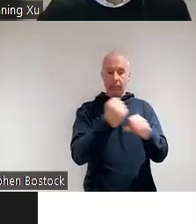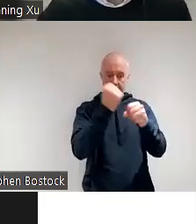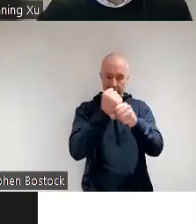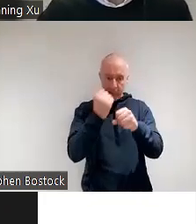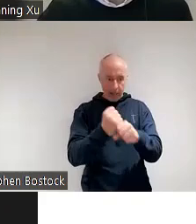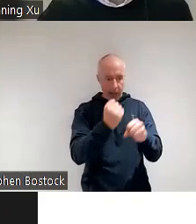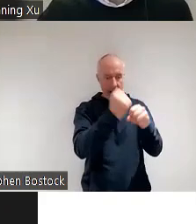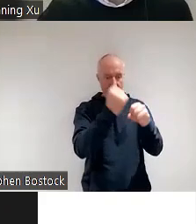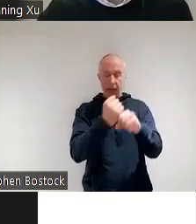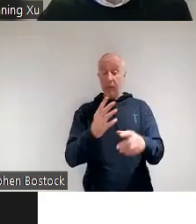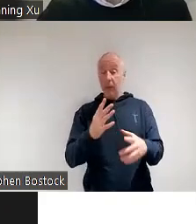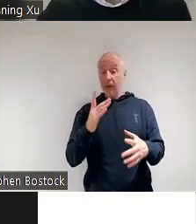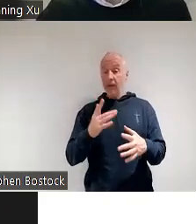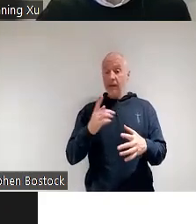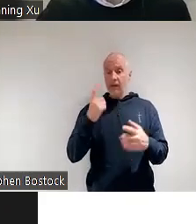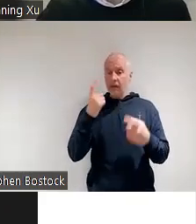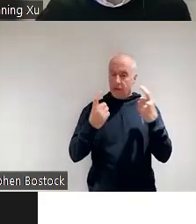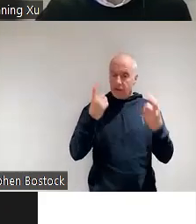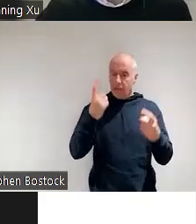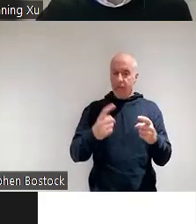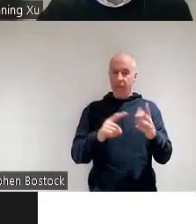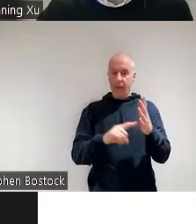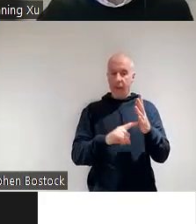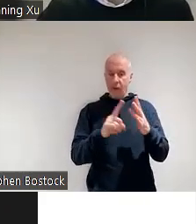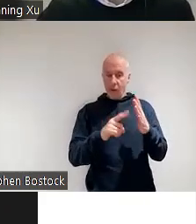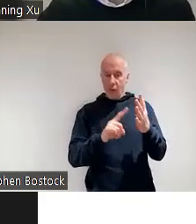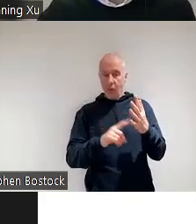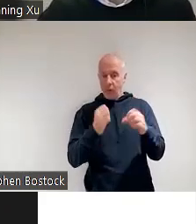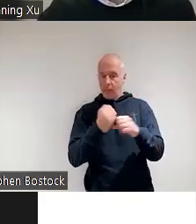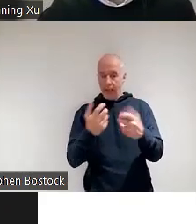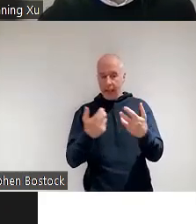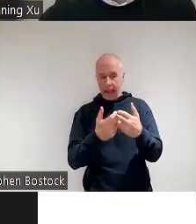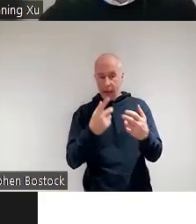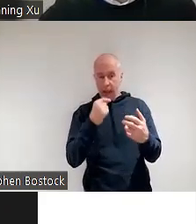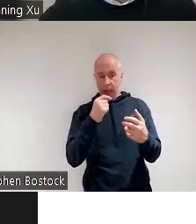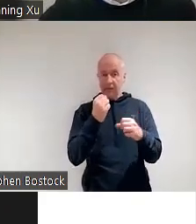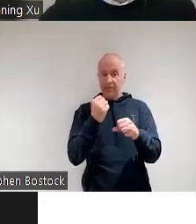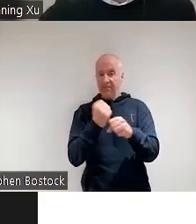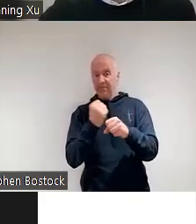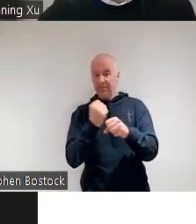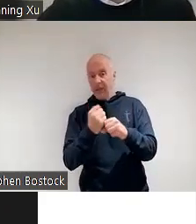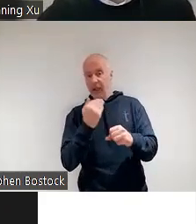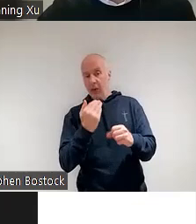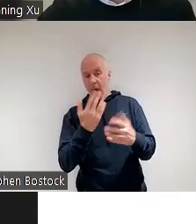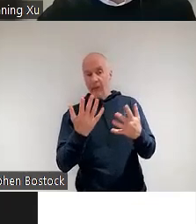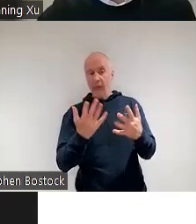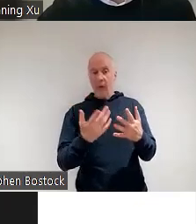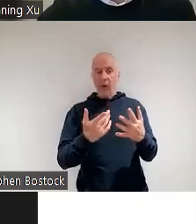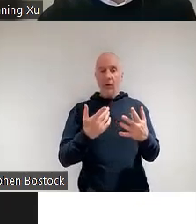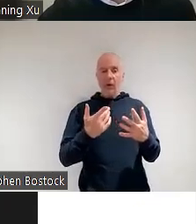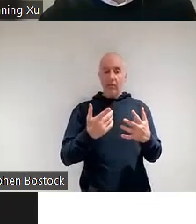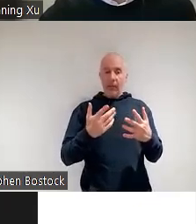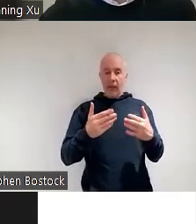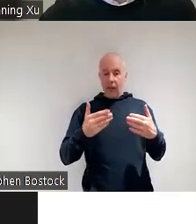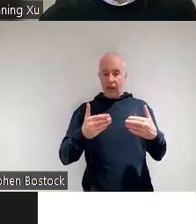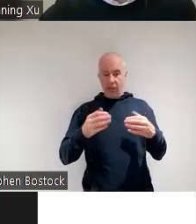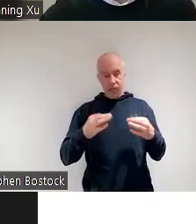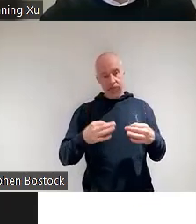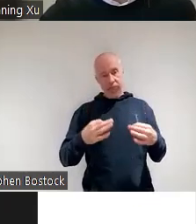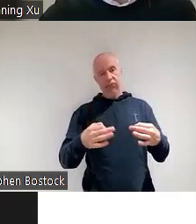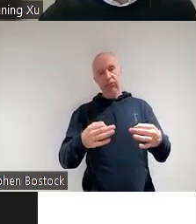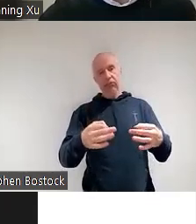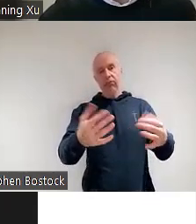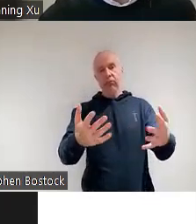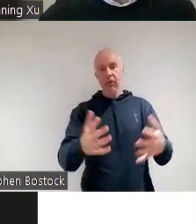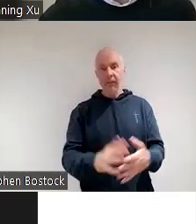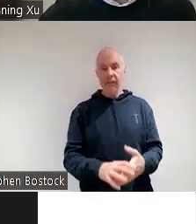into a manufacturer, you need to look at what kind of tooling that you're going to do to try to manufacture them. There will also, to try to